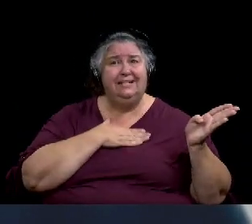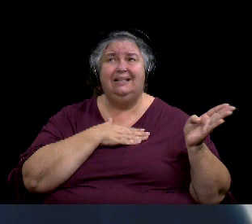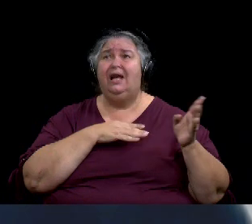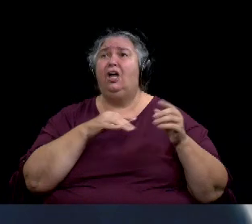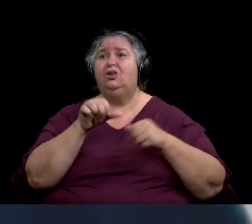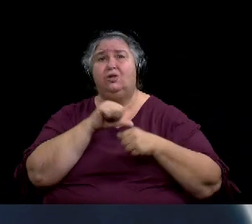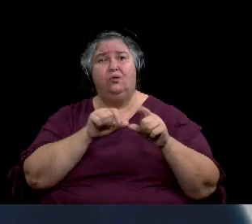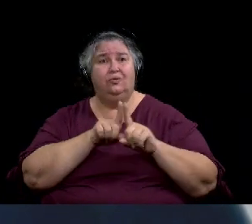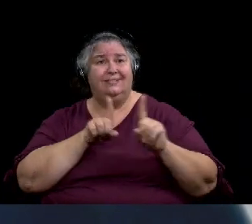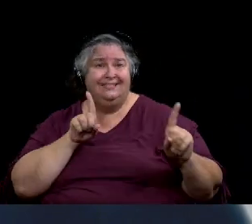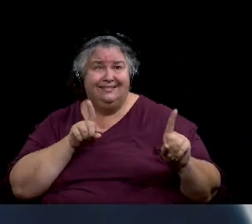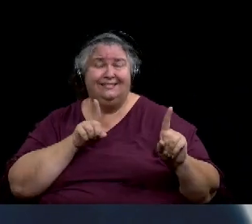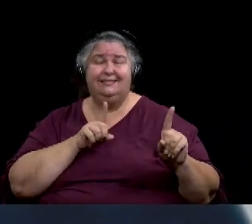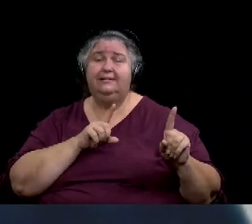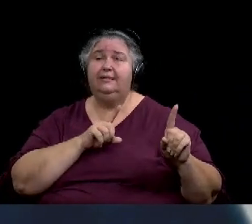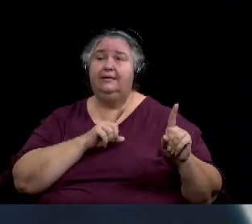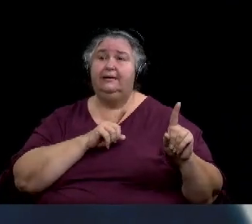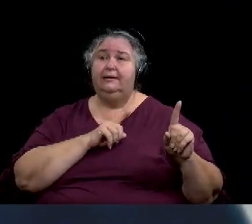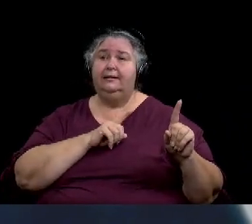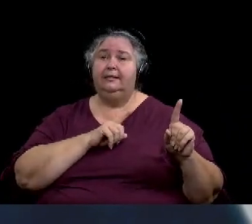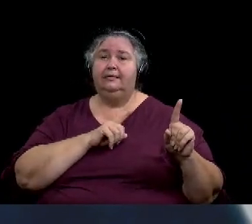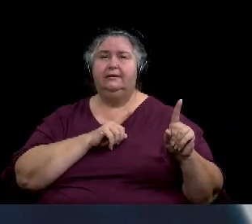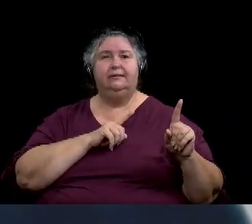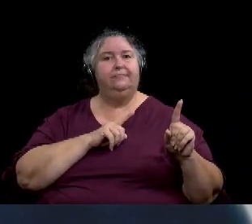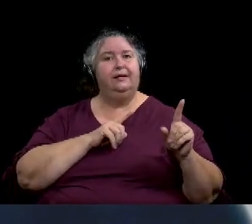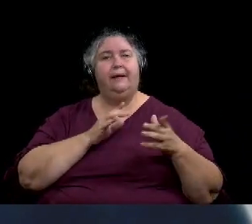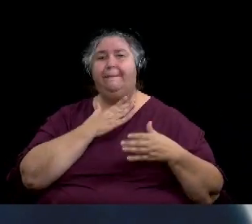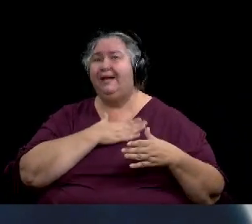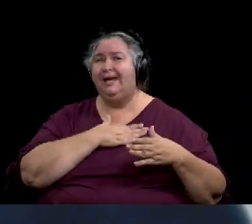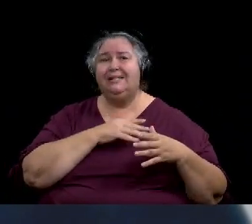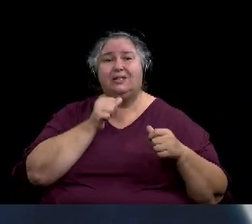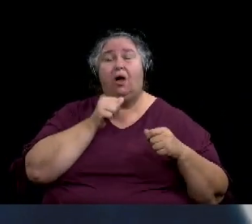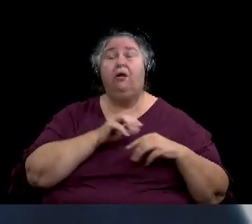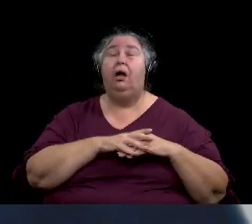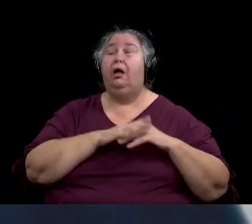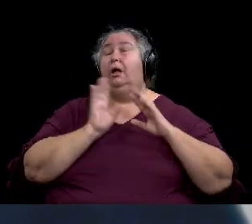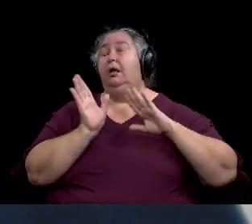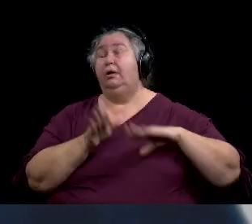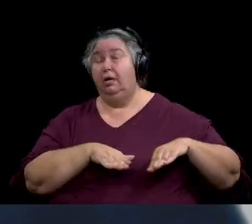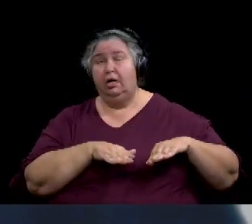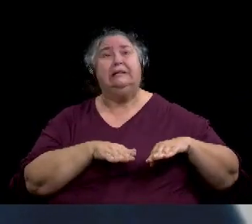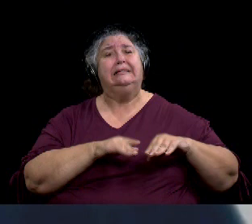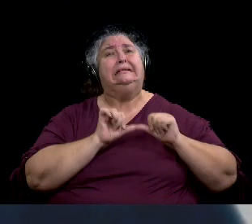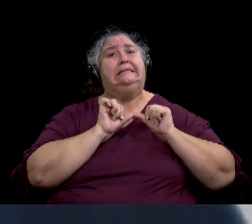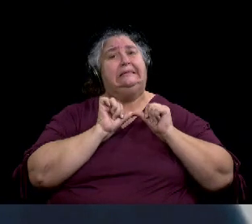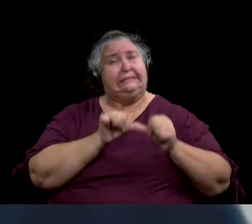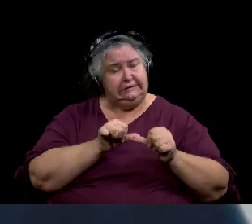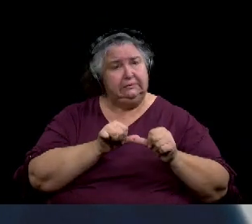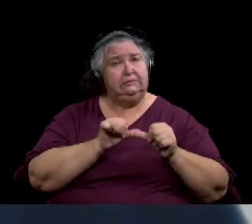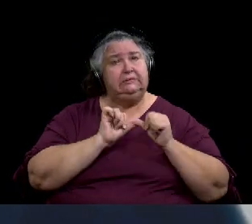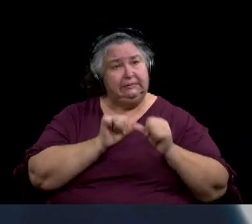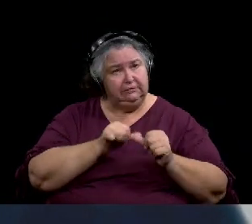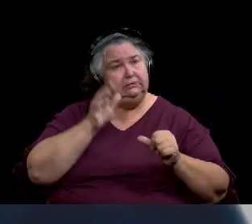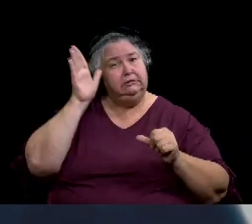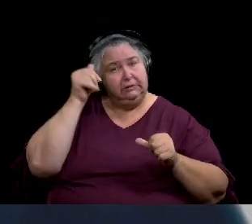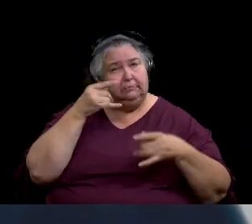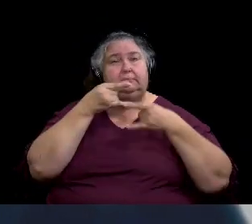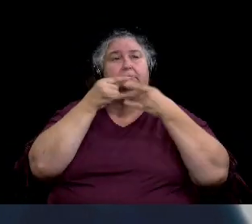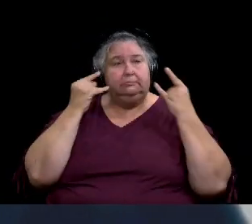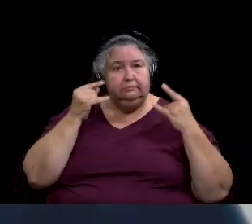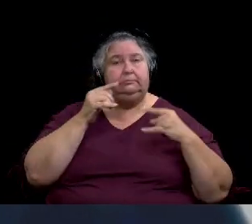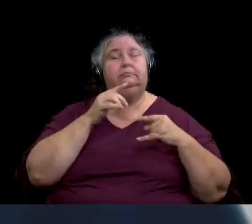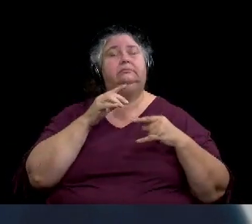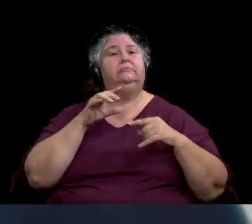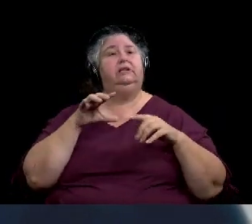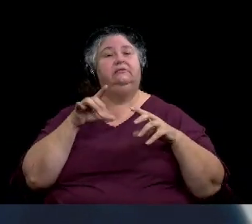distancing, and please don't let your guard down. We are also seeing flu cases already in the community and in the emergency